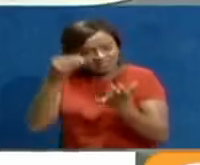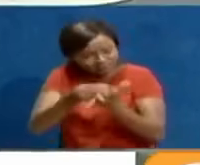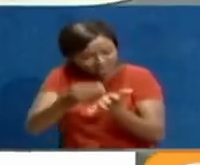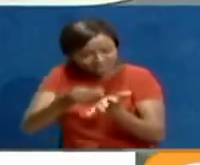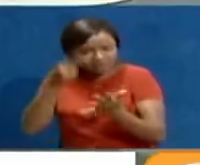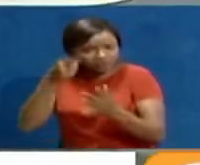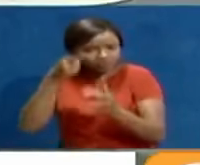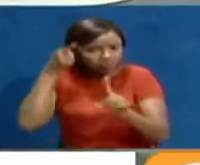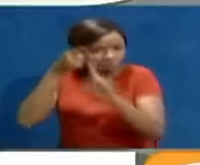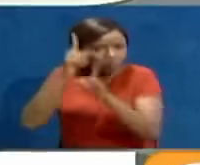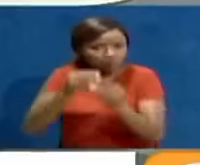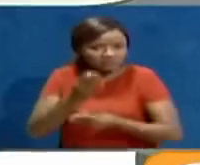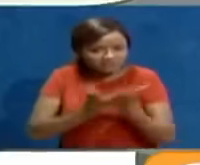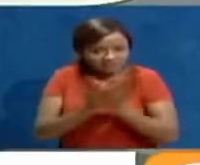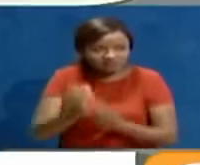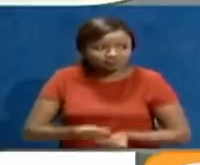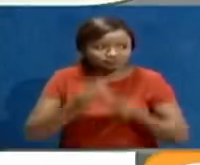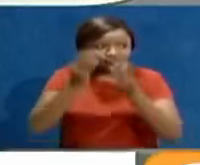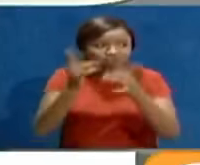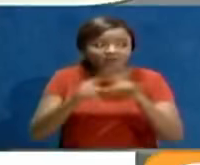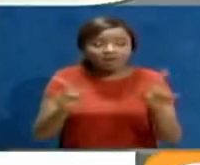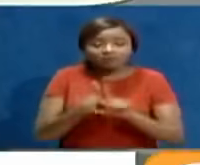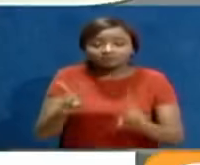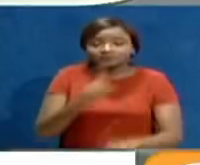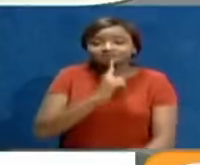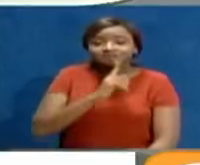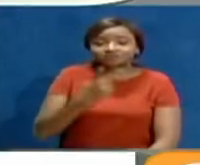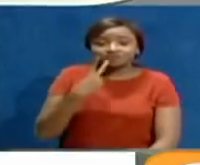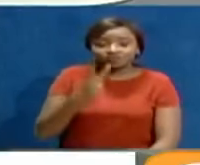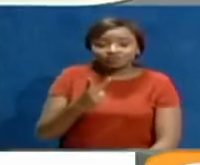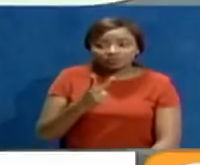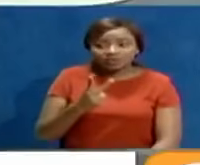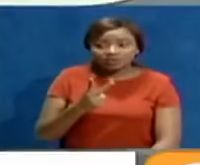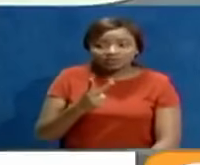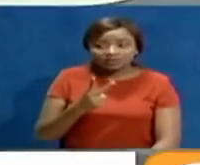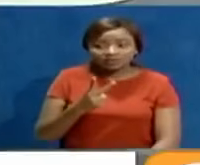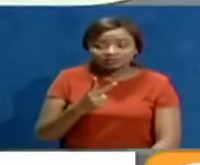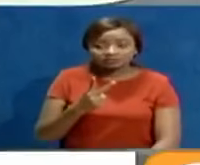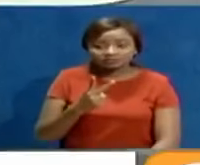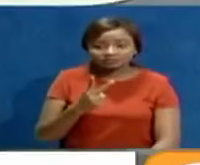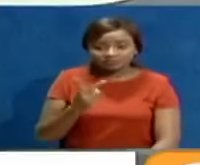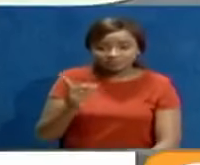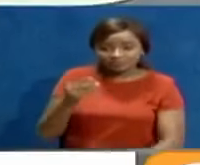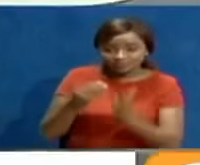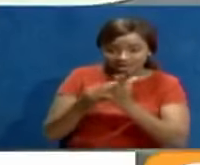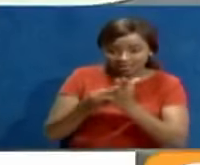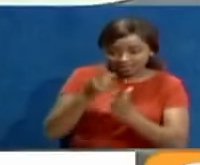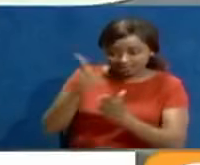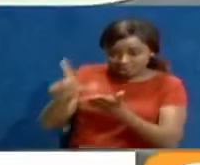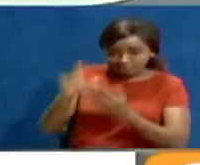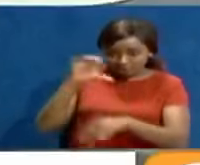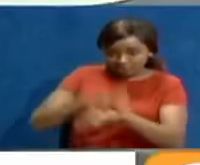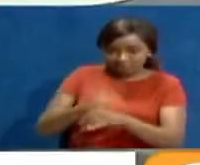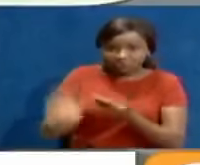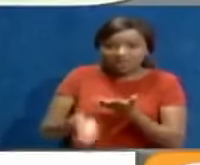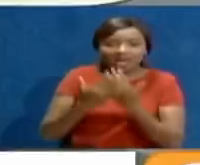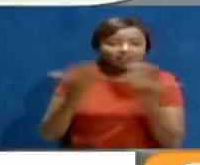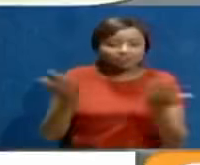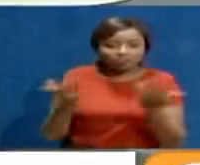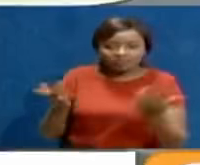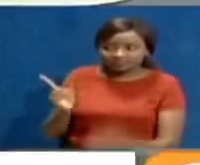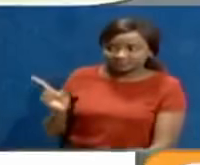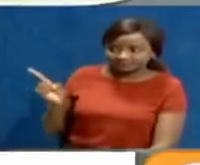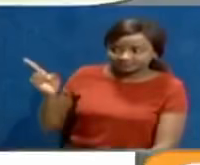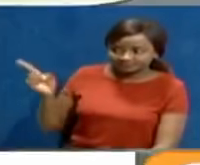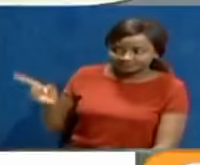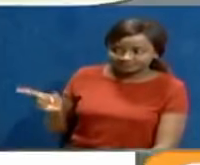which, the government said that the further 257 billion shillings is going to stand by four key areas. One of them, scaling up COVID-19 response